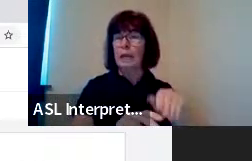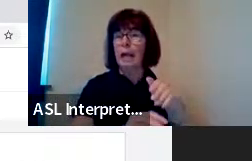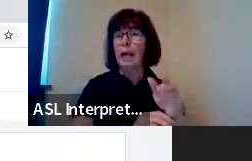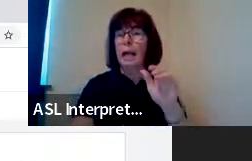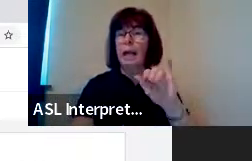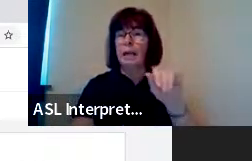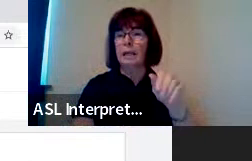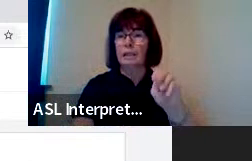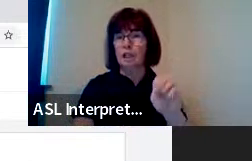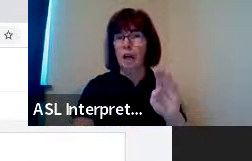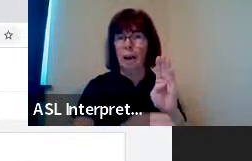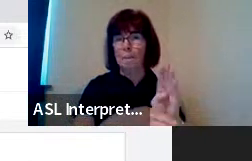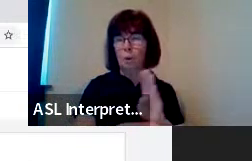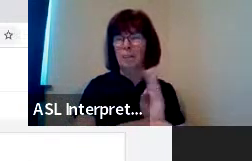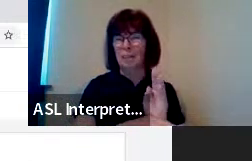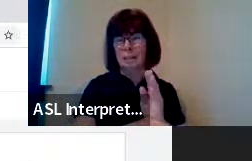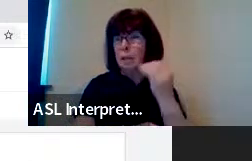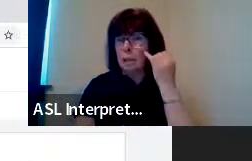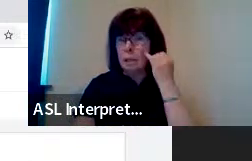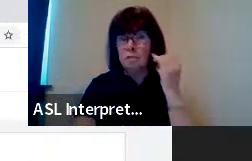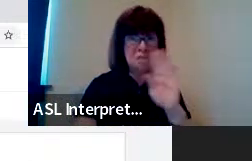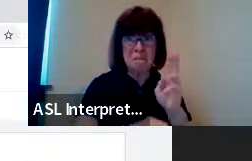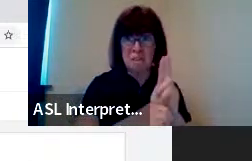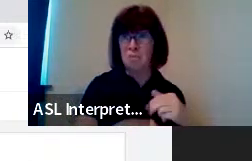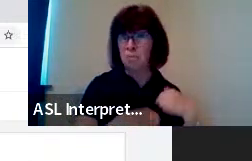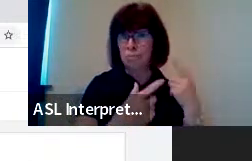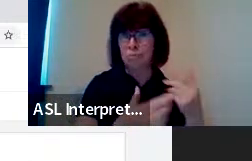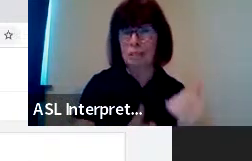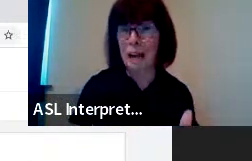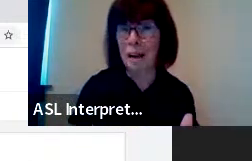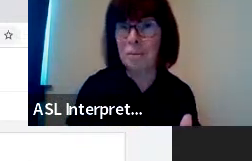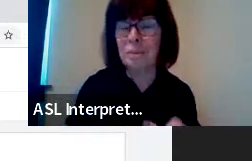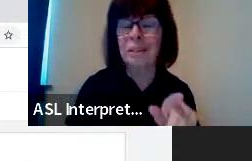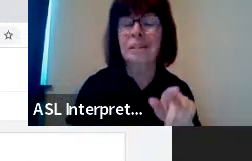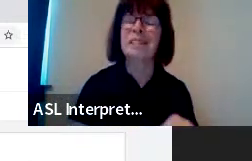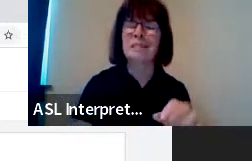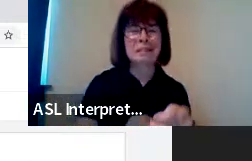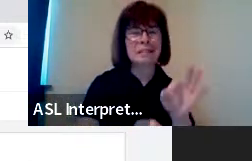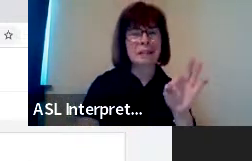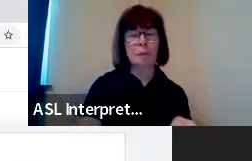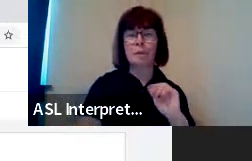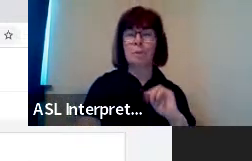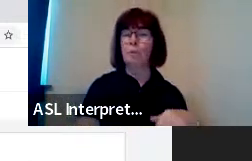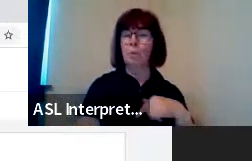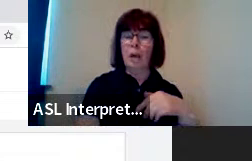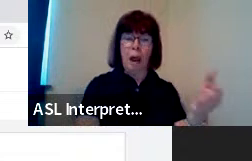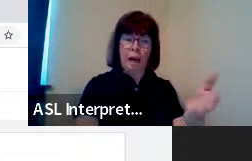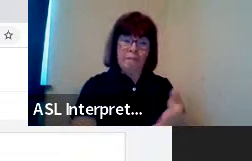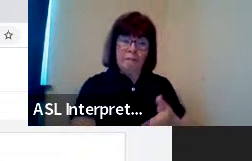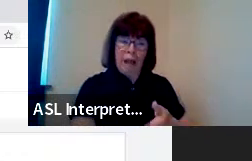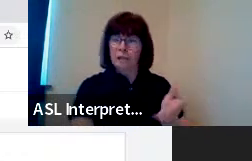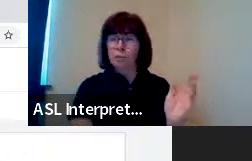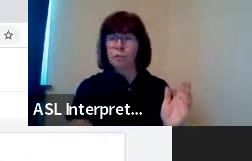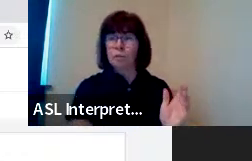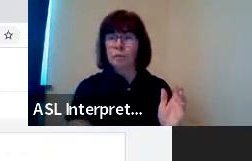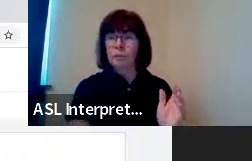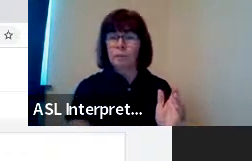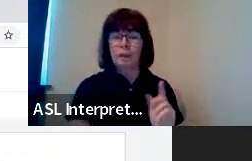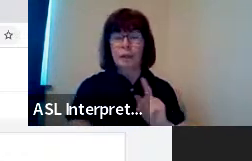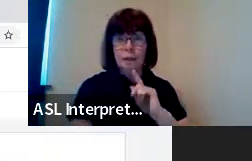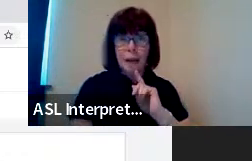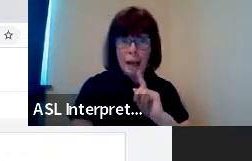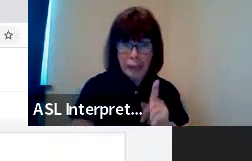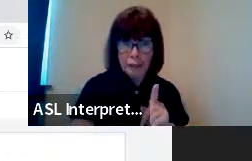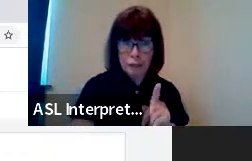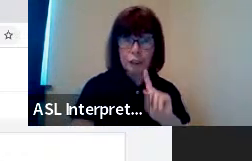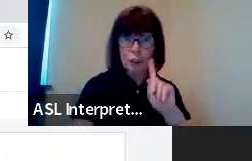Jamboard, it's pretty simple. We're going to invite you to go to actually go to